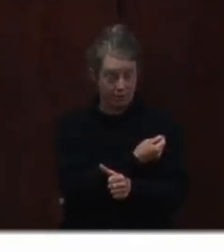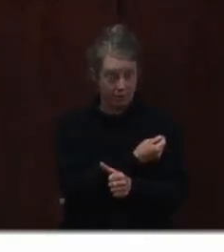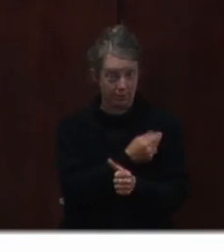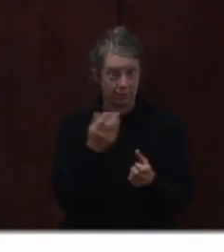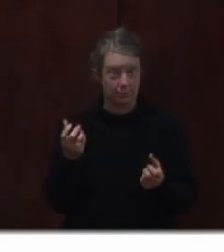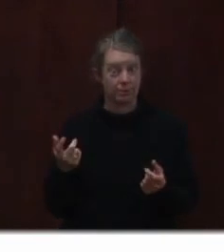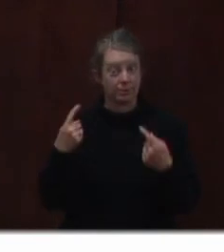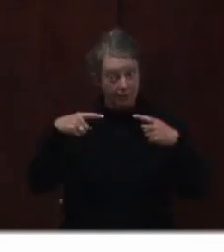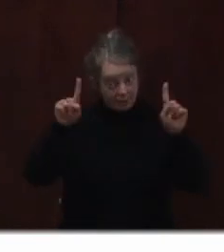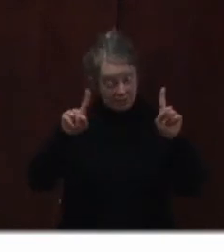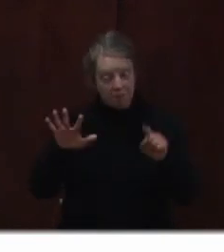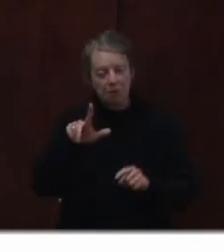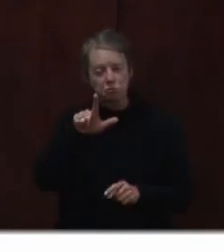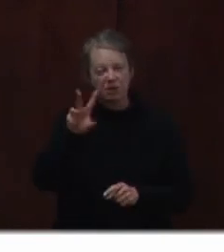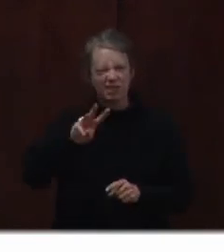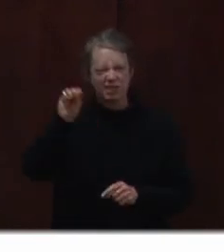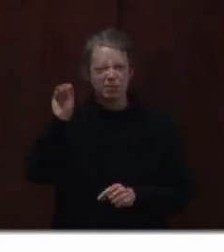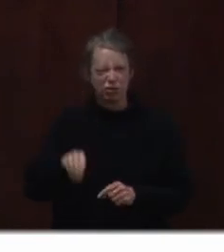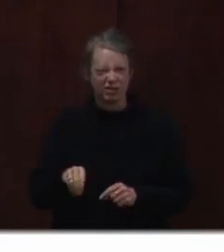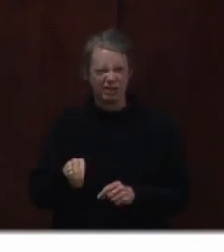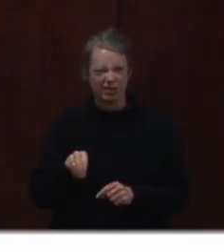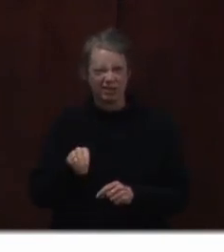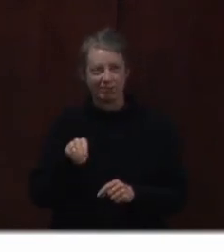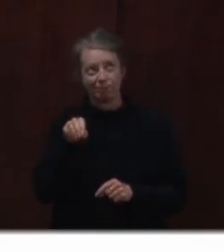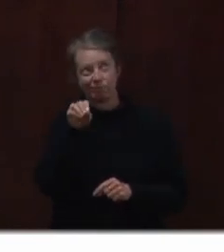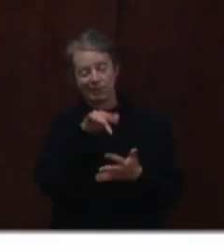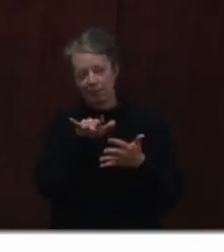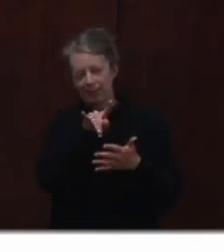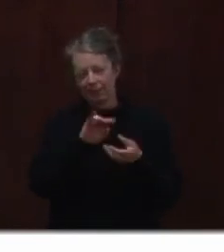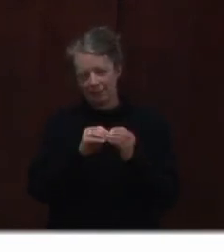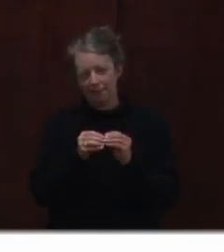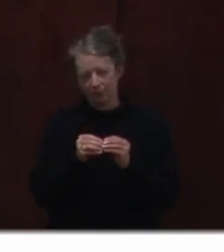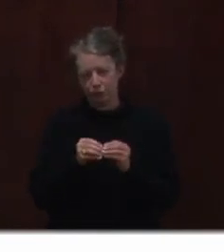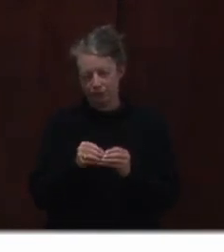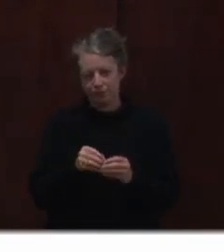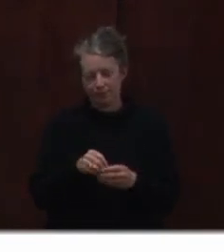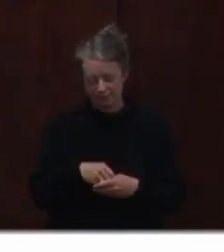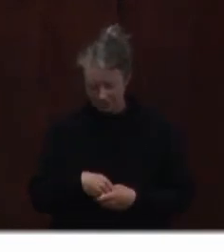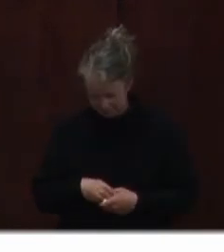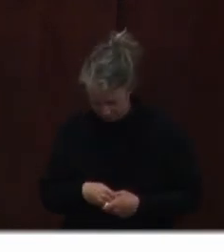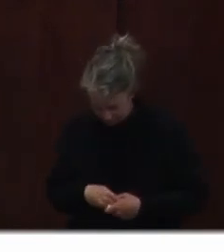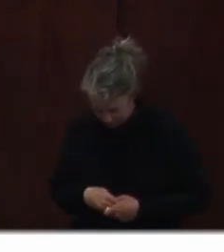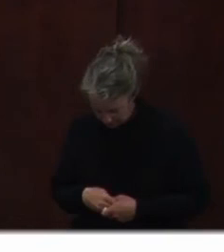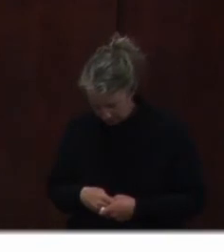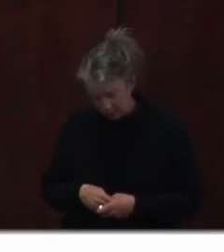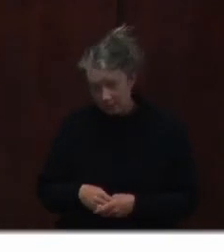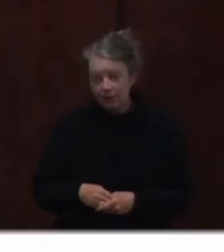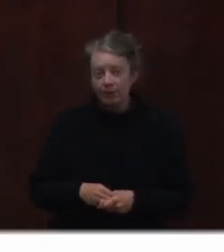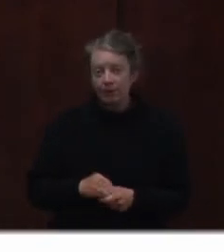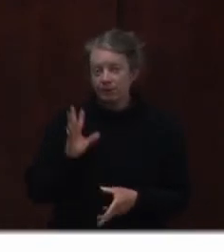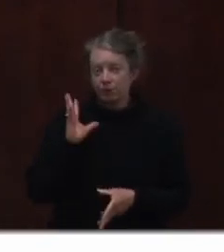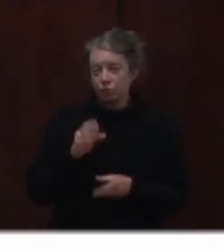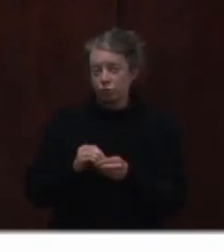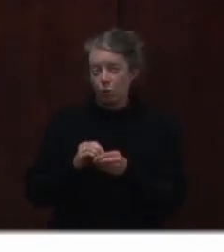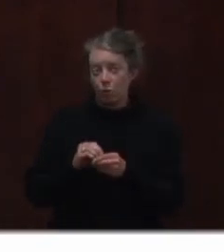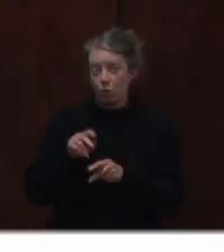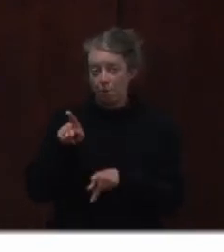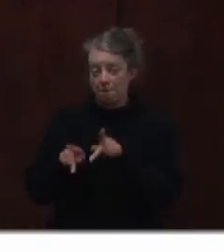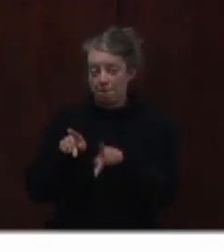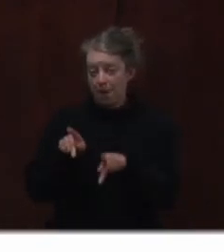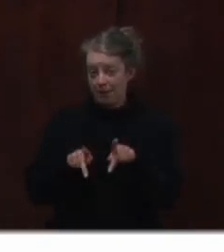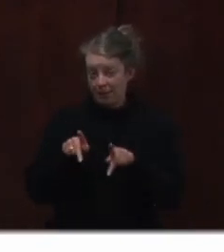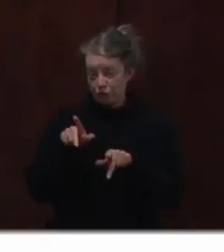almost 26% when we look at that based on the numbers that we've given out. And so of the total population here in Buncombe County,